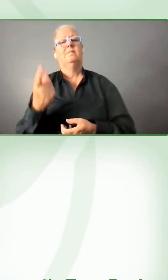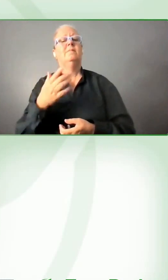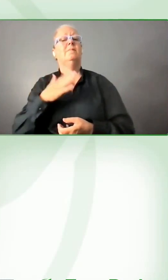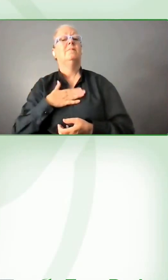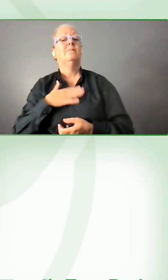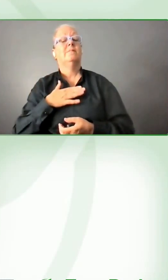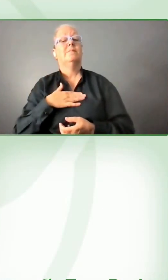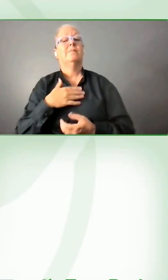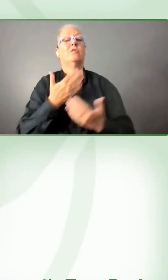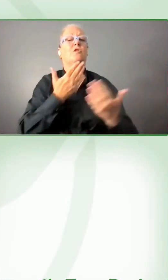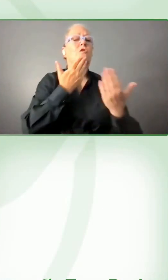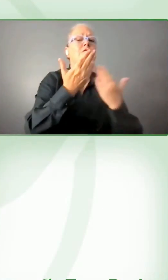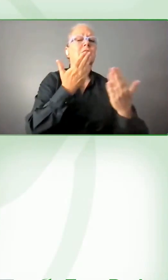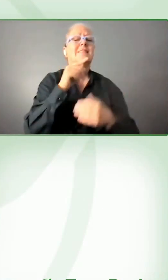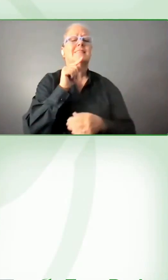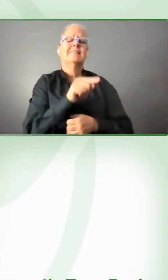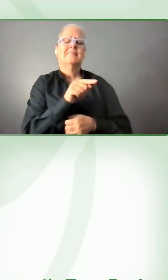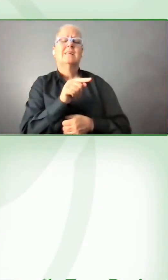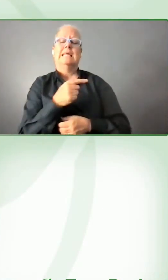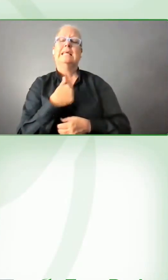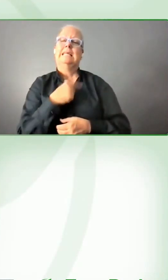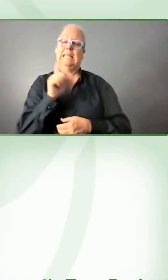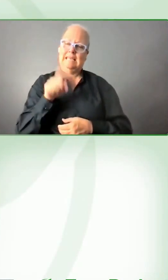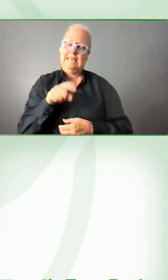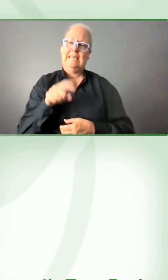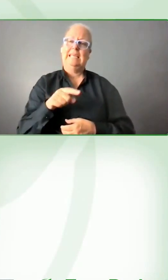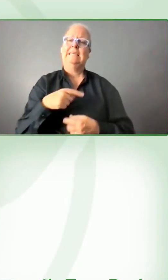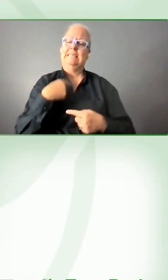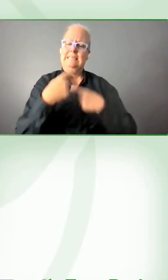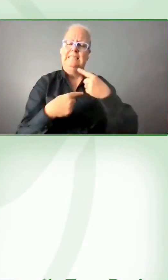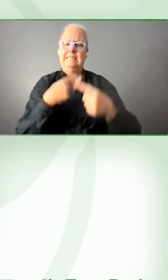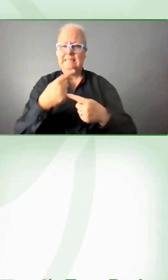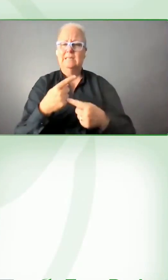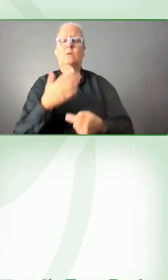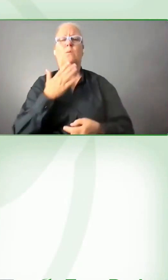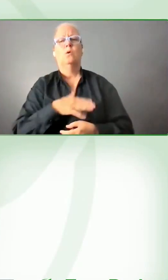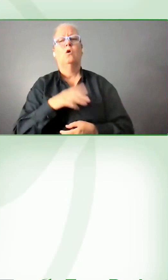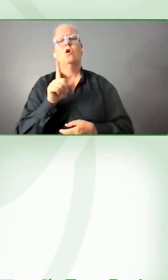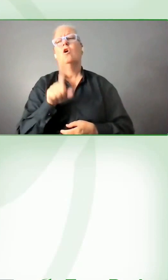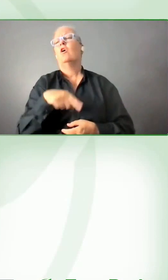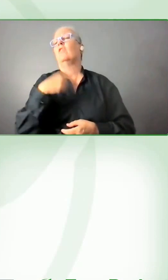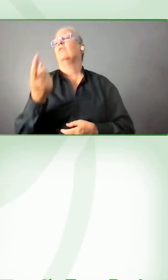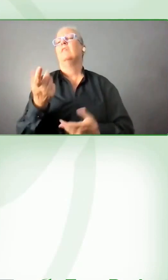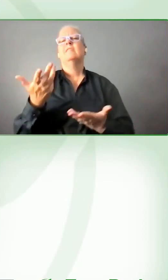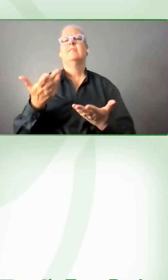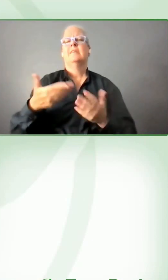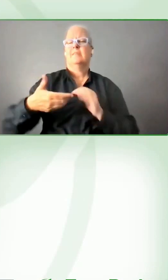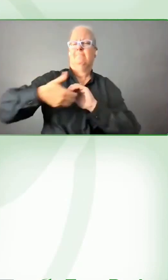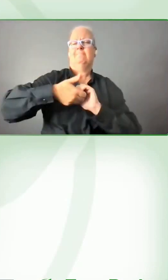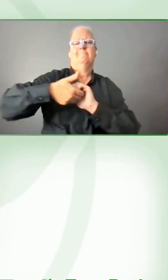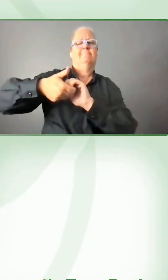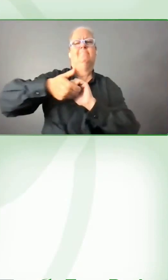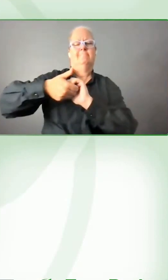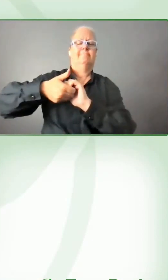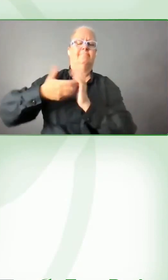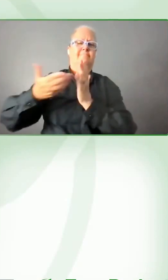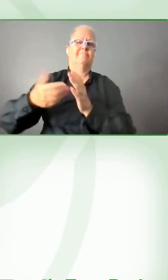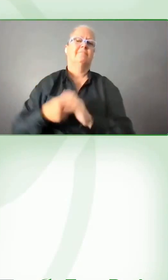but we need to continue trying to find another alliance. Thank you,